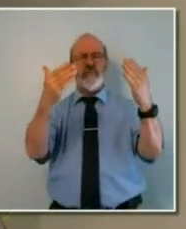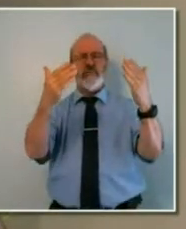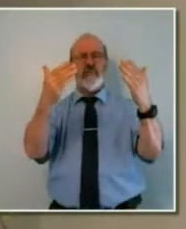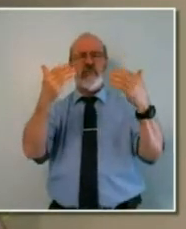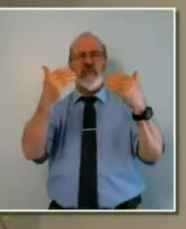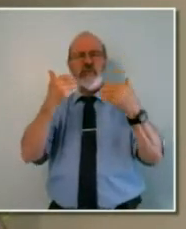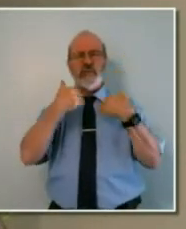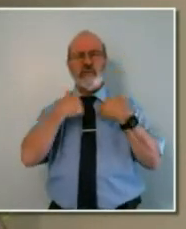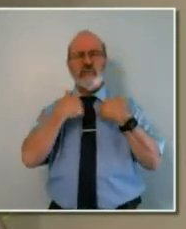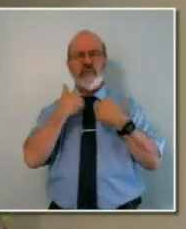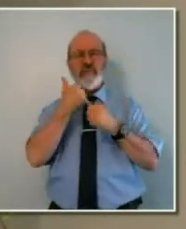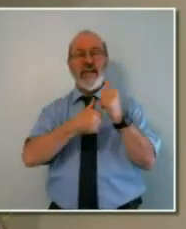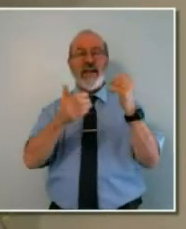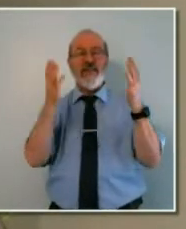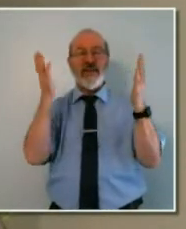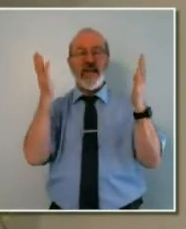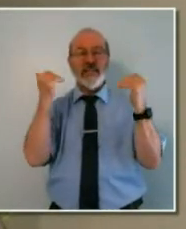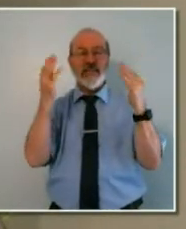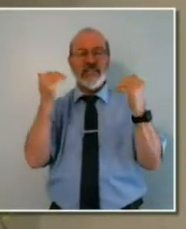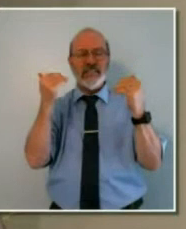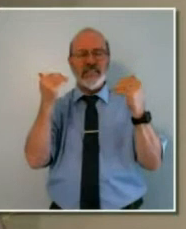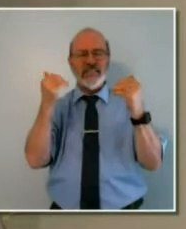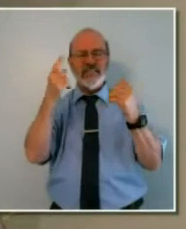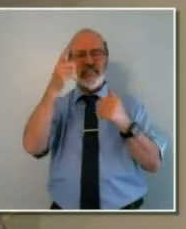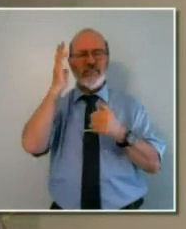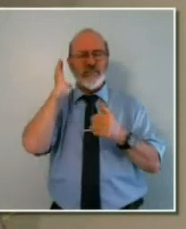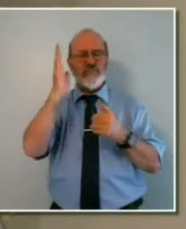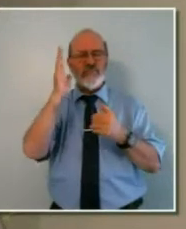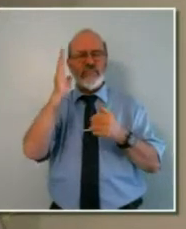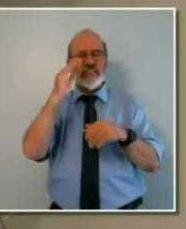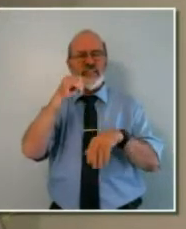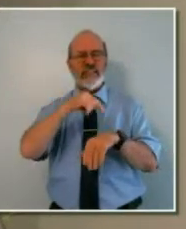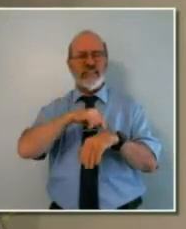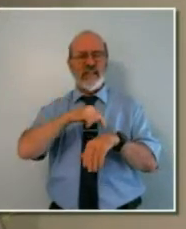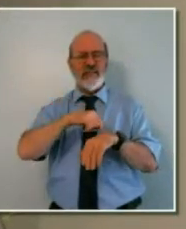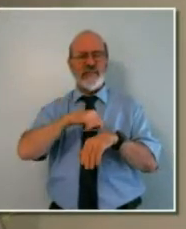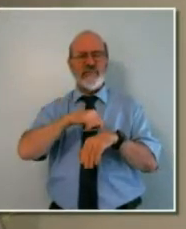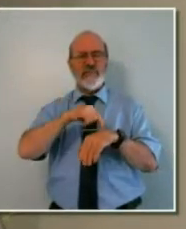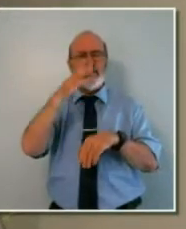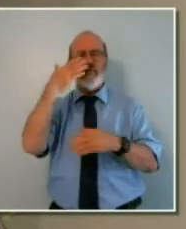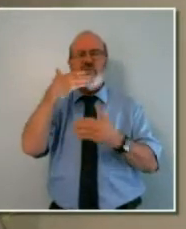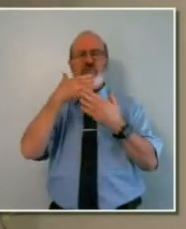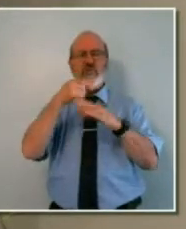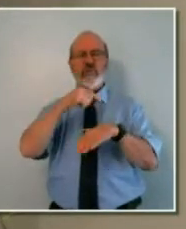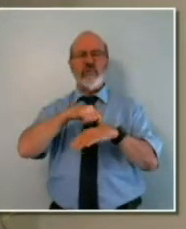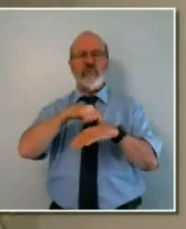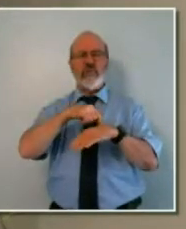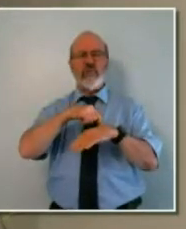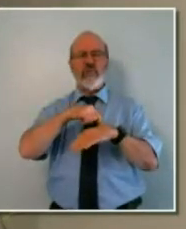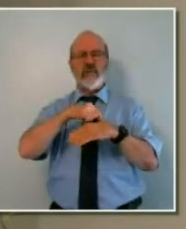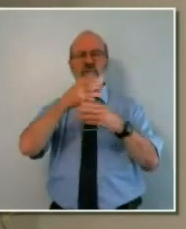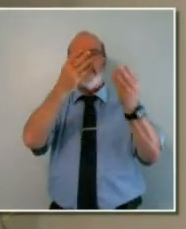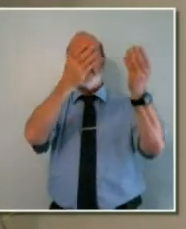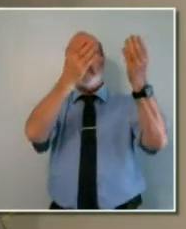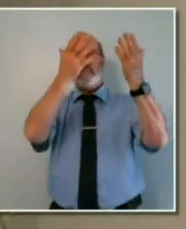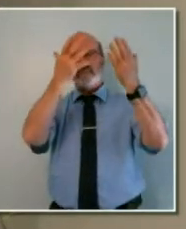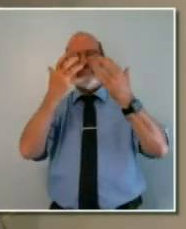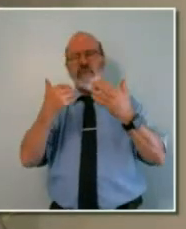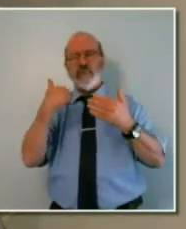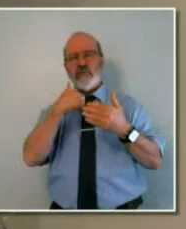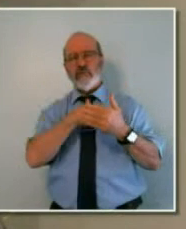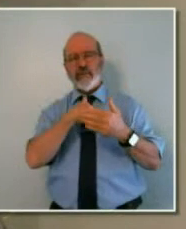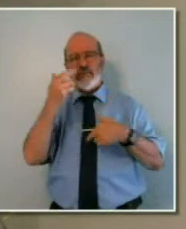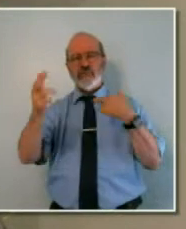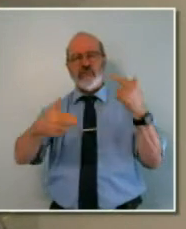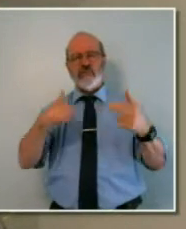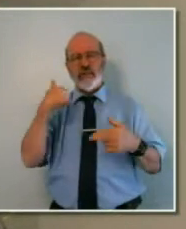every expectation that you will in time, in your good time, break forth upon us and revive us.